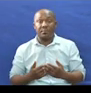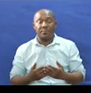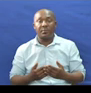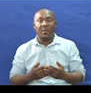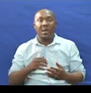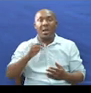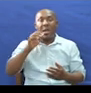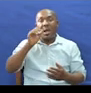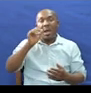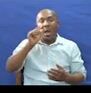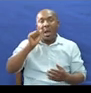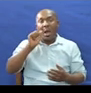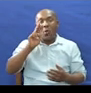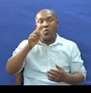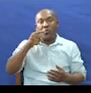out of,